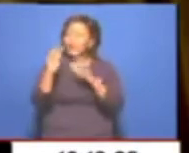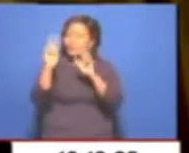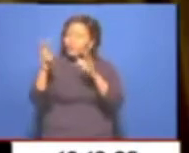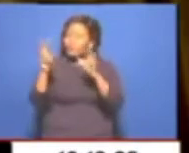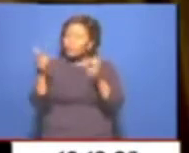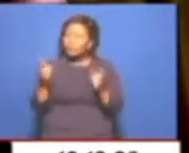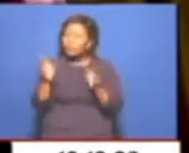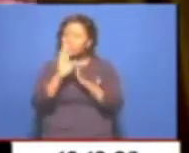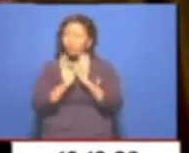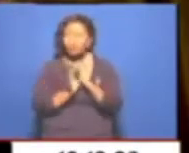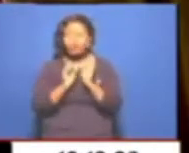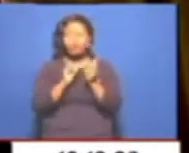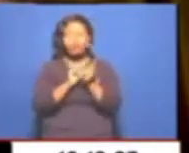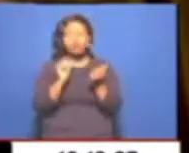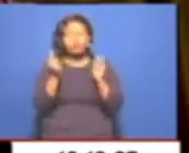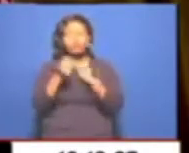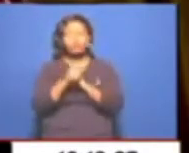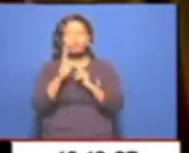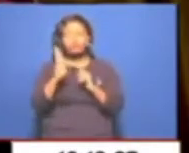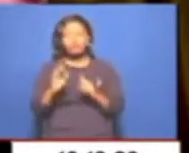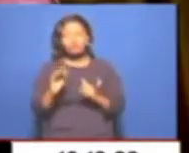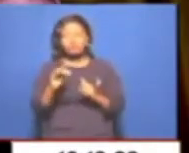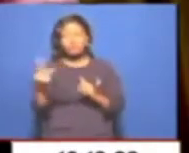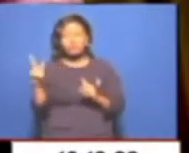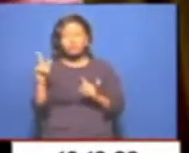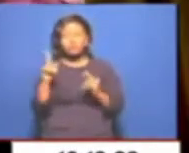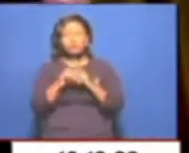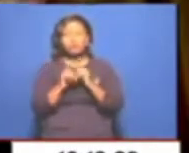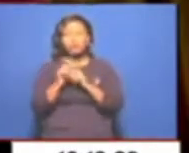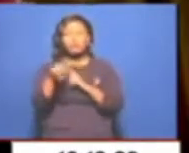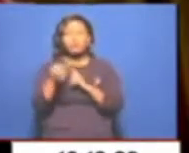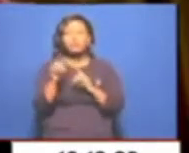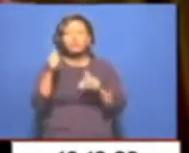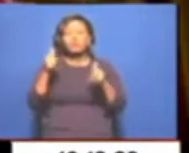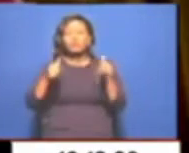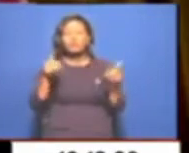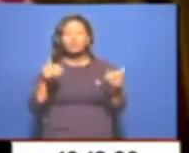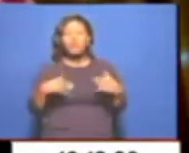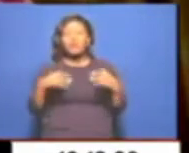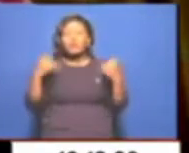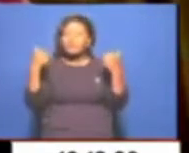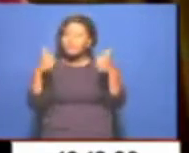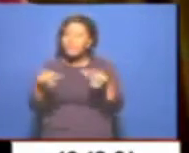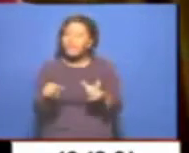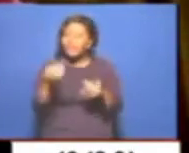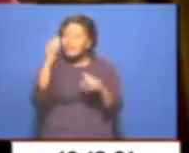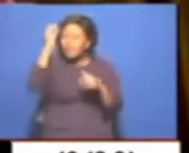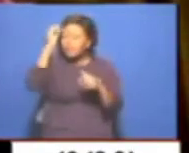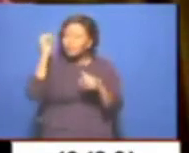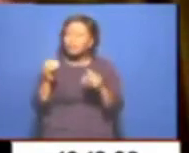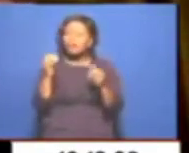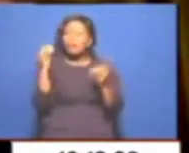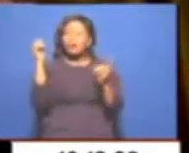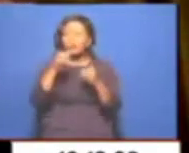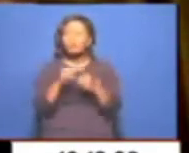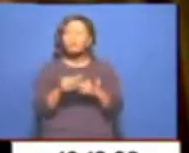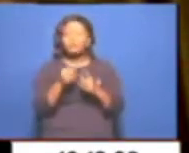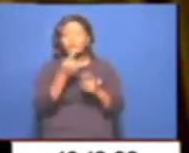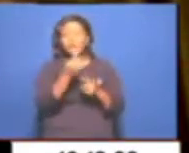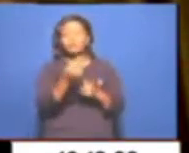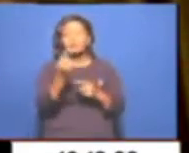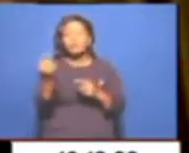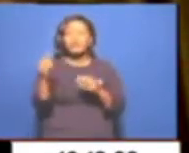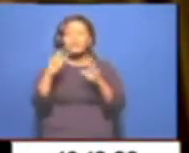bill. And the same applies to anybody pursuing the popular initiative route. One issue for each constitutional amendment